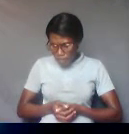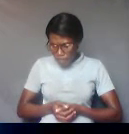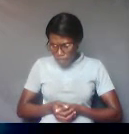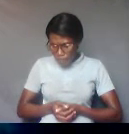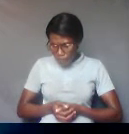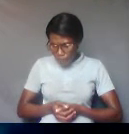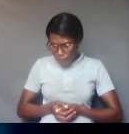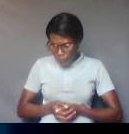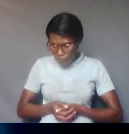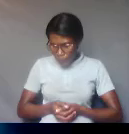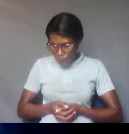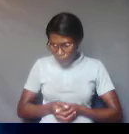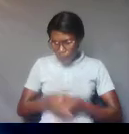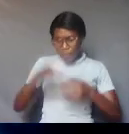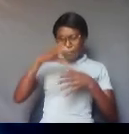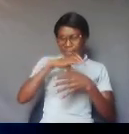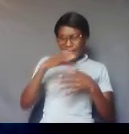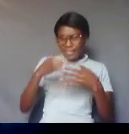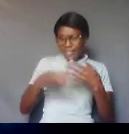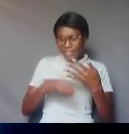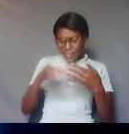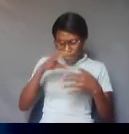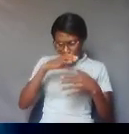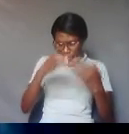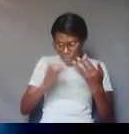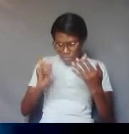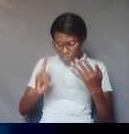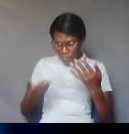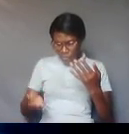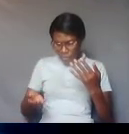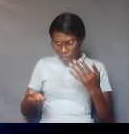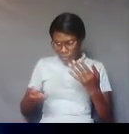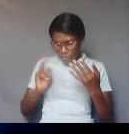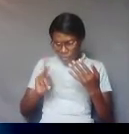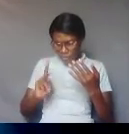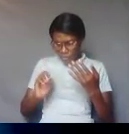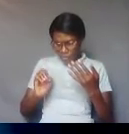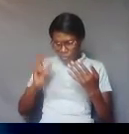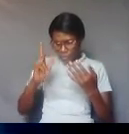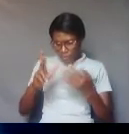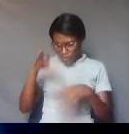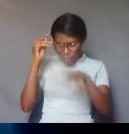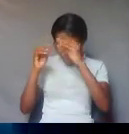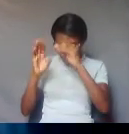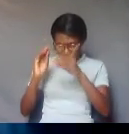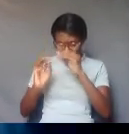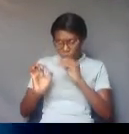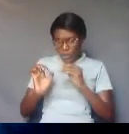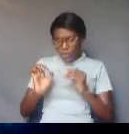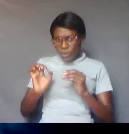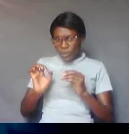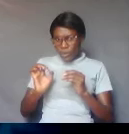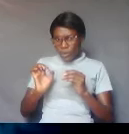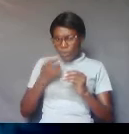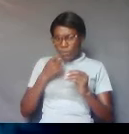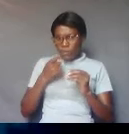also just laying a bit of a foundation, which is leading us from the context of community as well, because we are